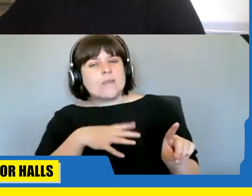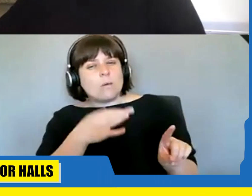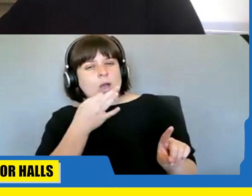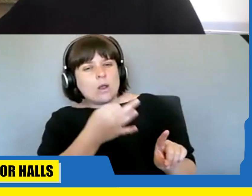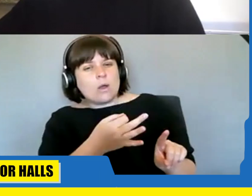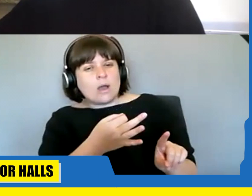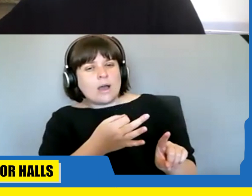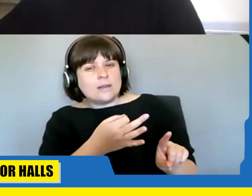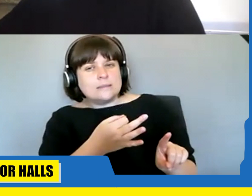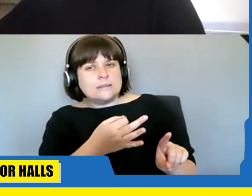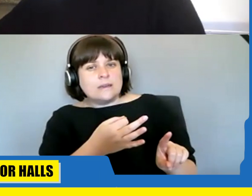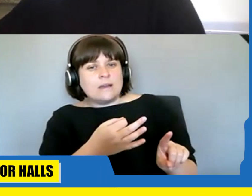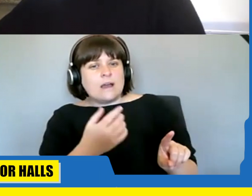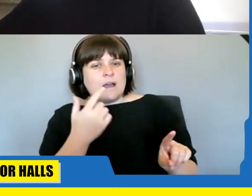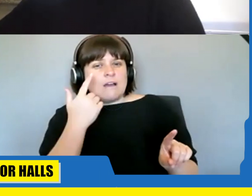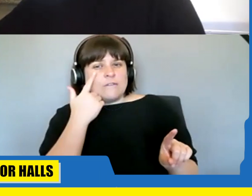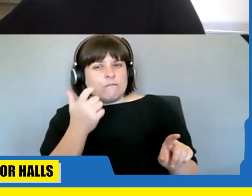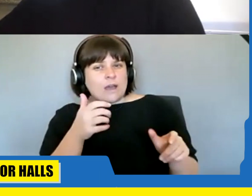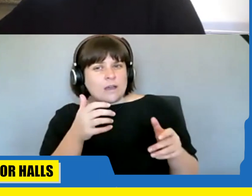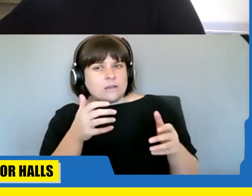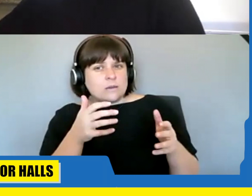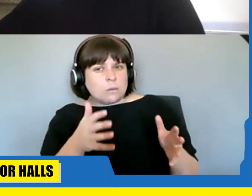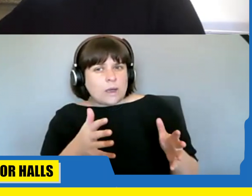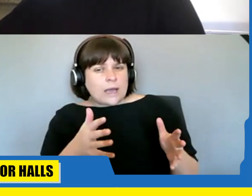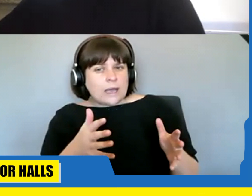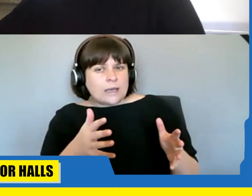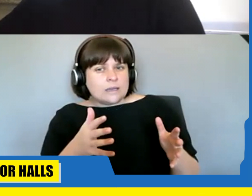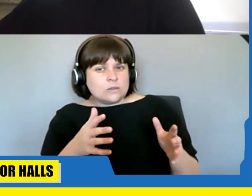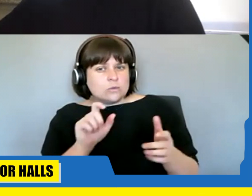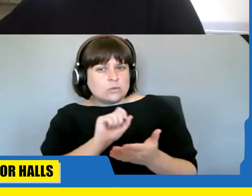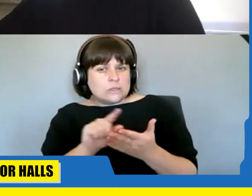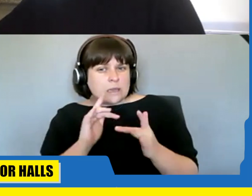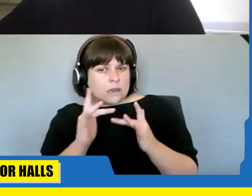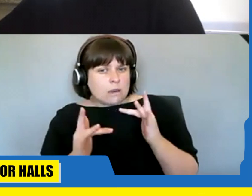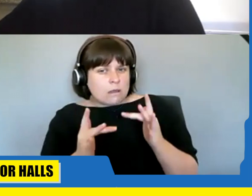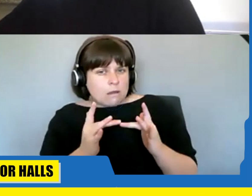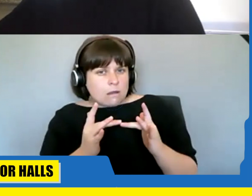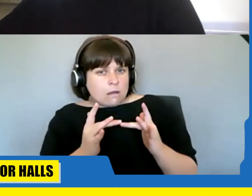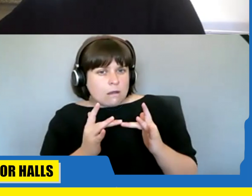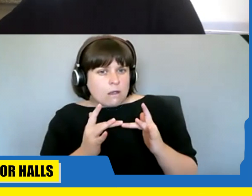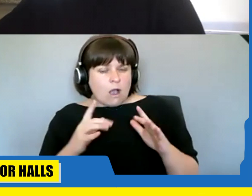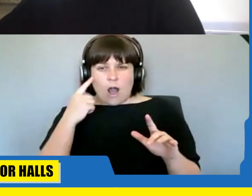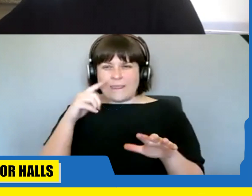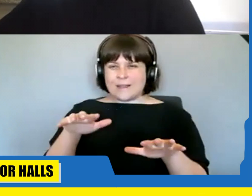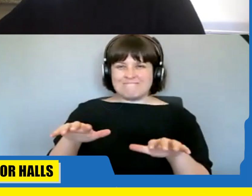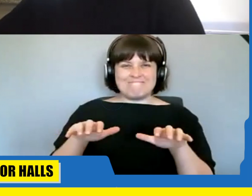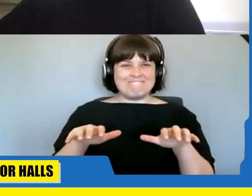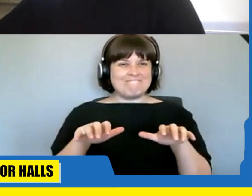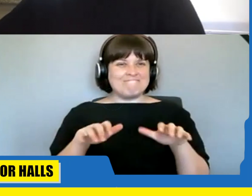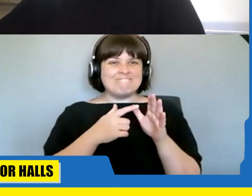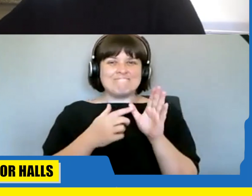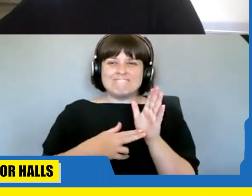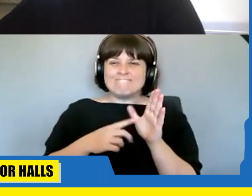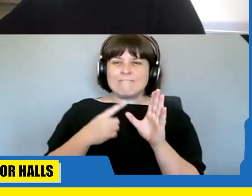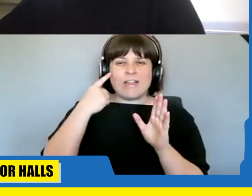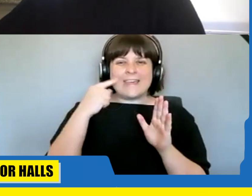found a way to buy online. It looks like there might be a bit of a lag with Lisa's